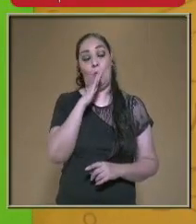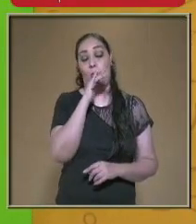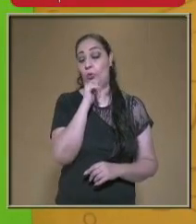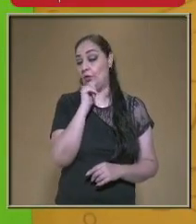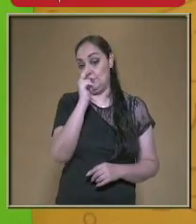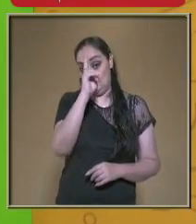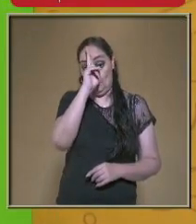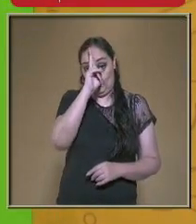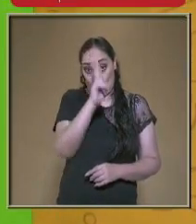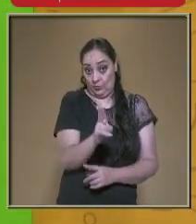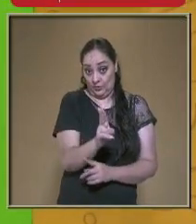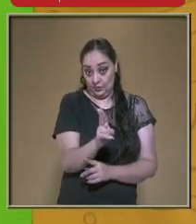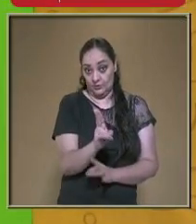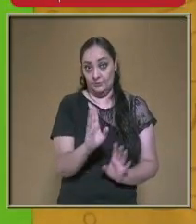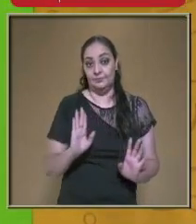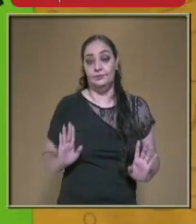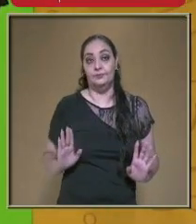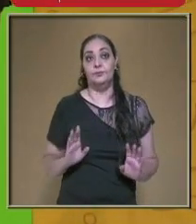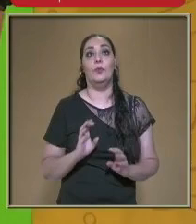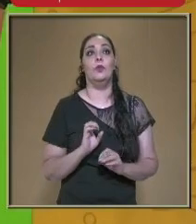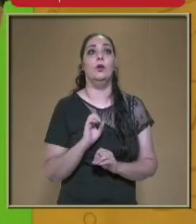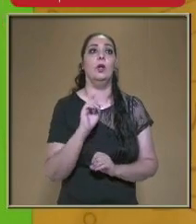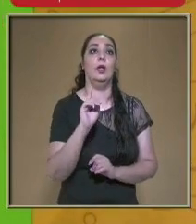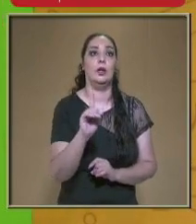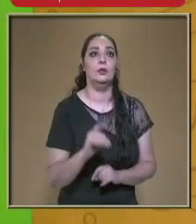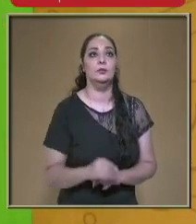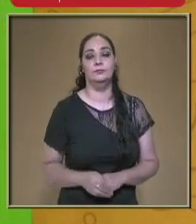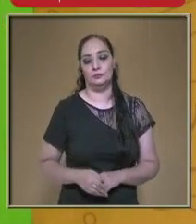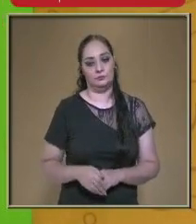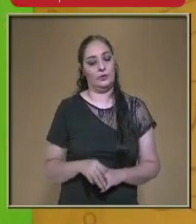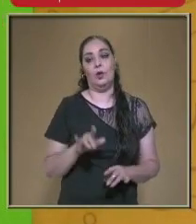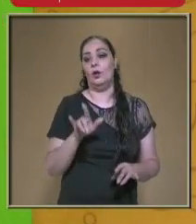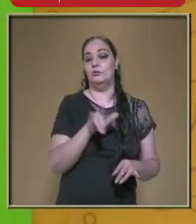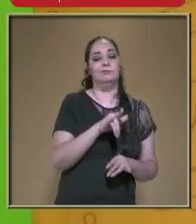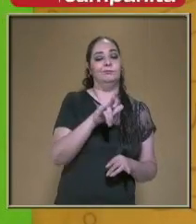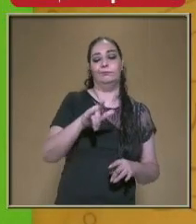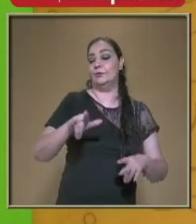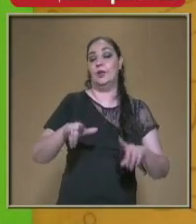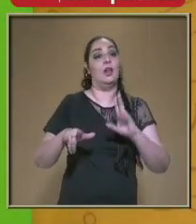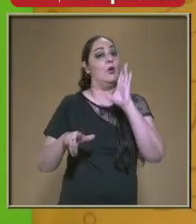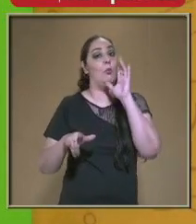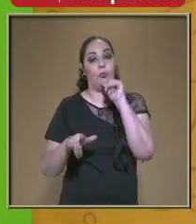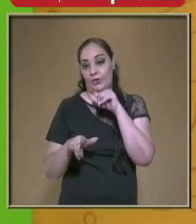a prohibition, okay? No parking, okay?